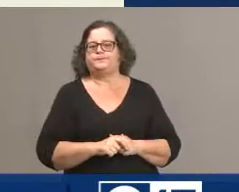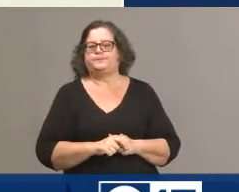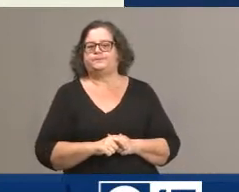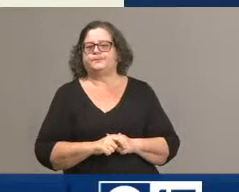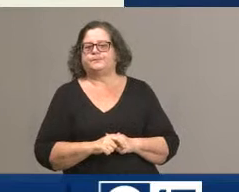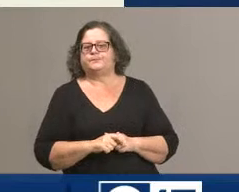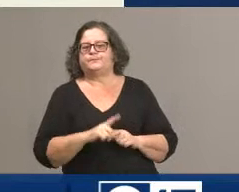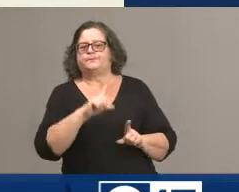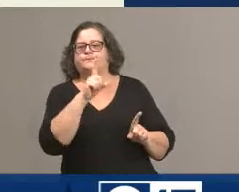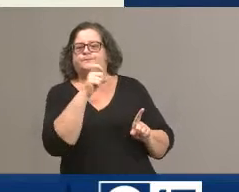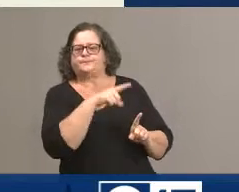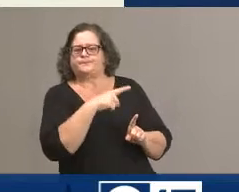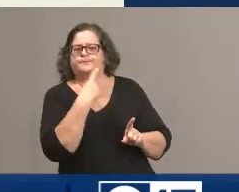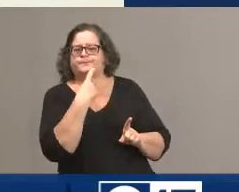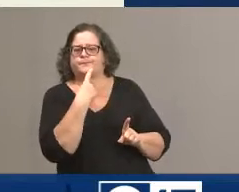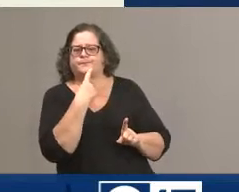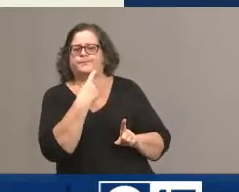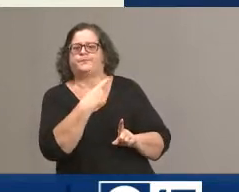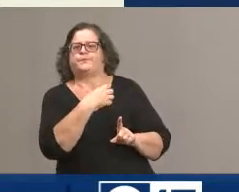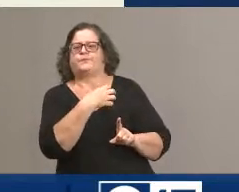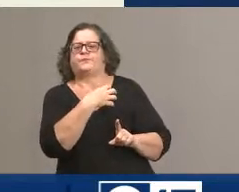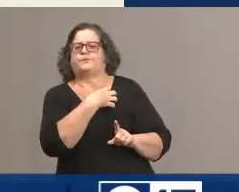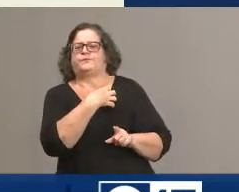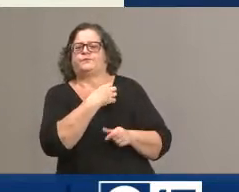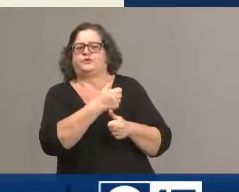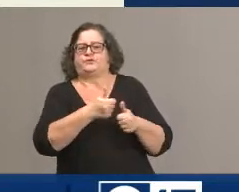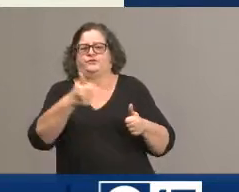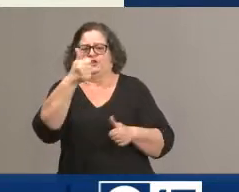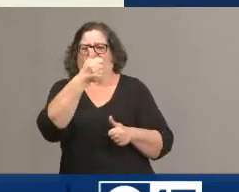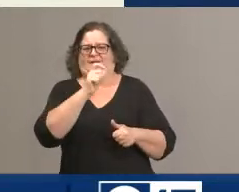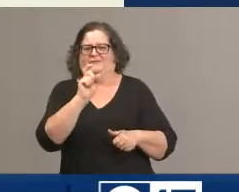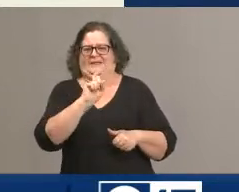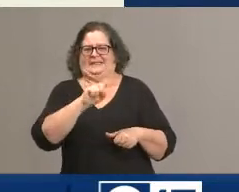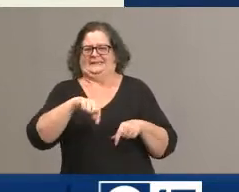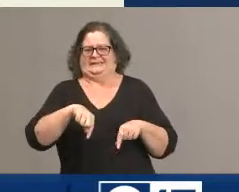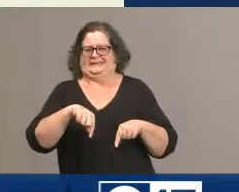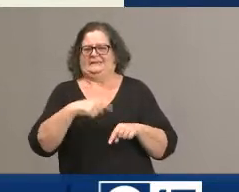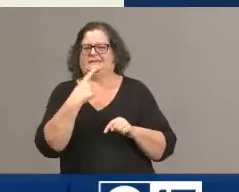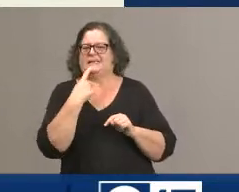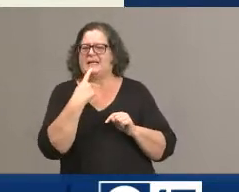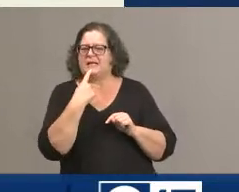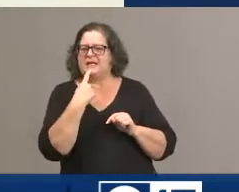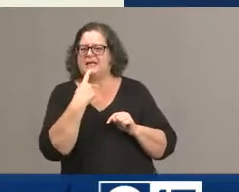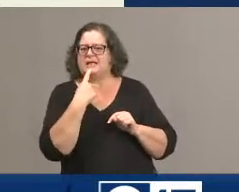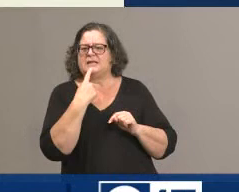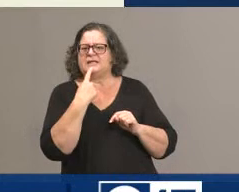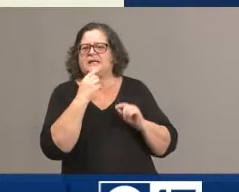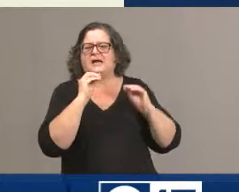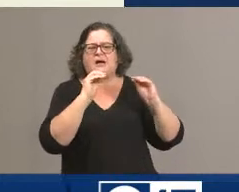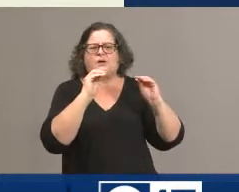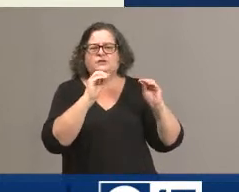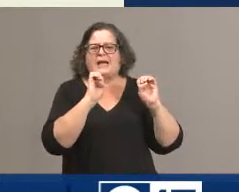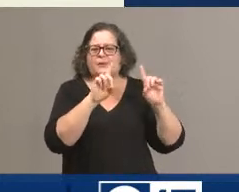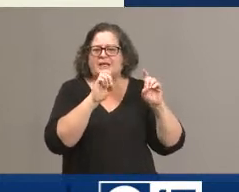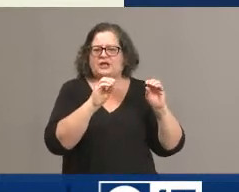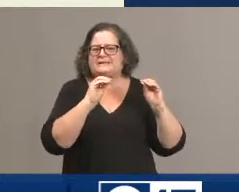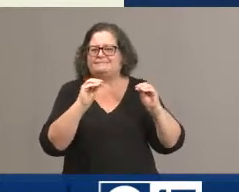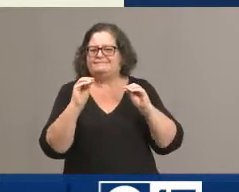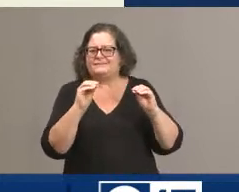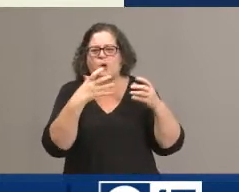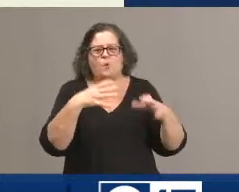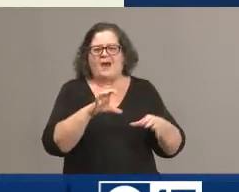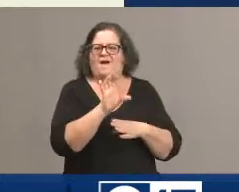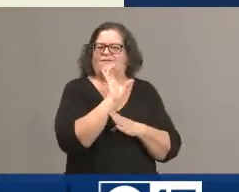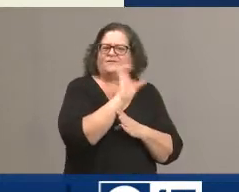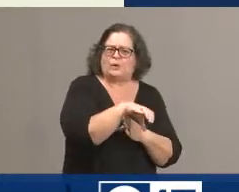prefer education to enforcement and citations. And people are wondering, if violators just don't even get a slap on the